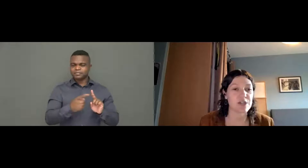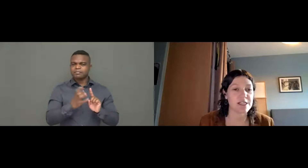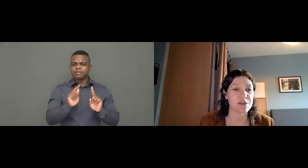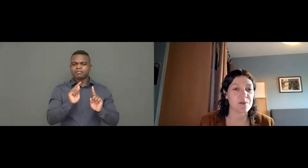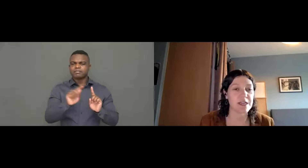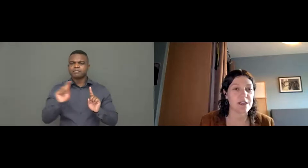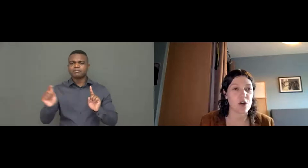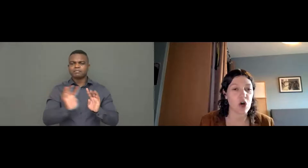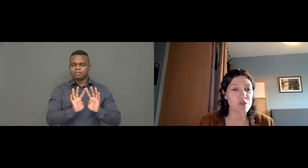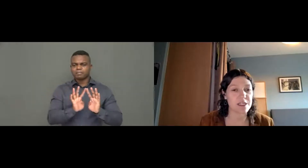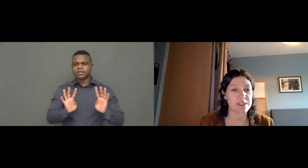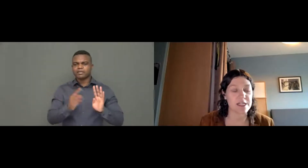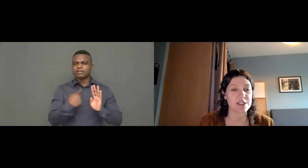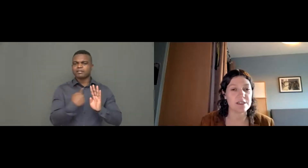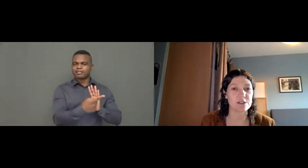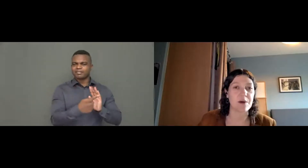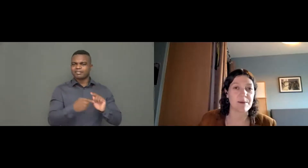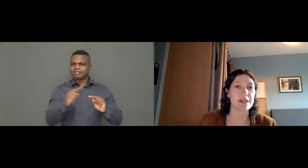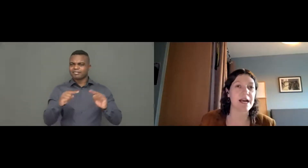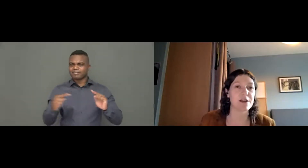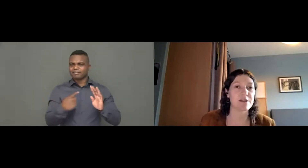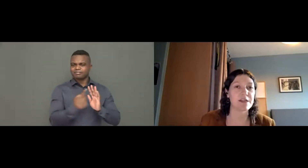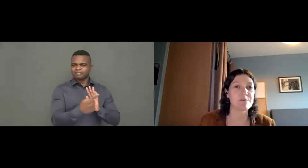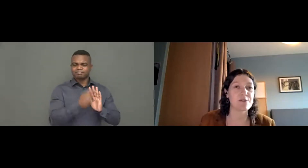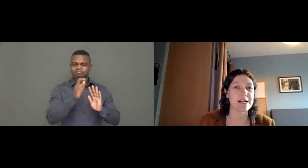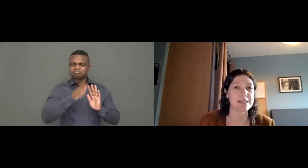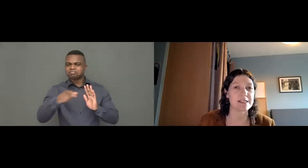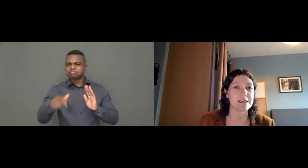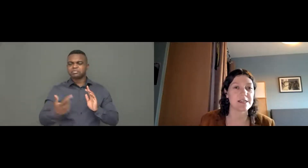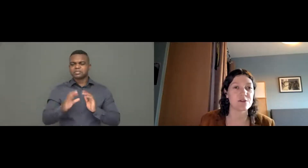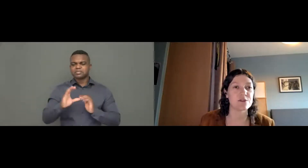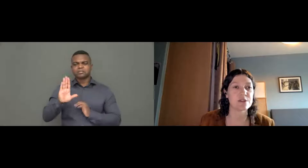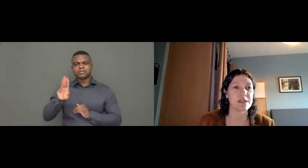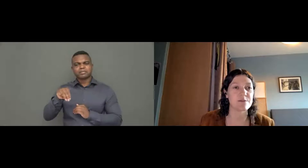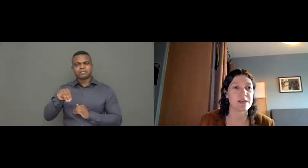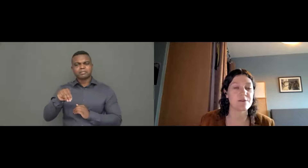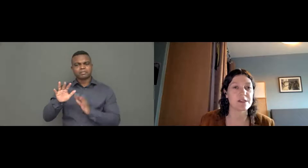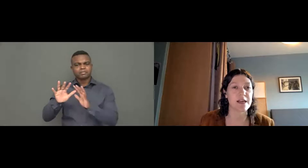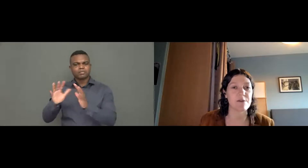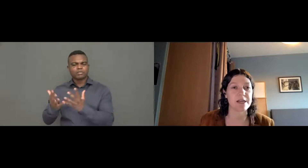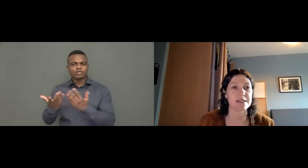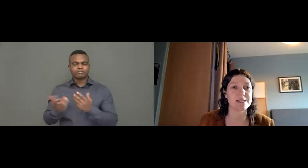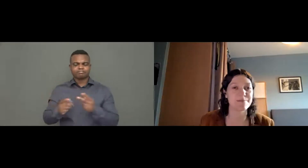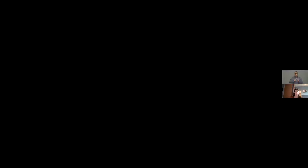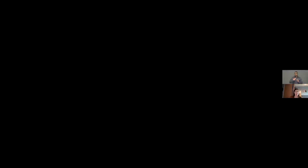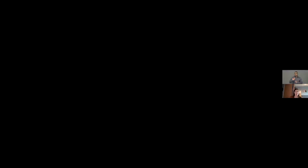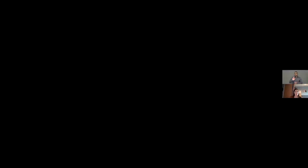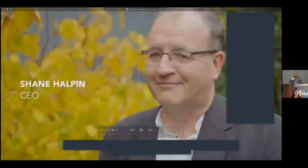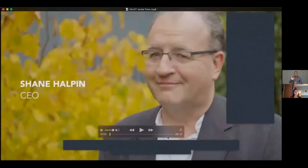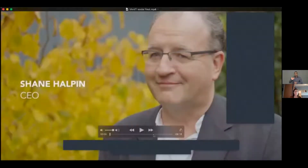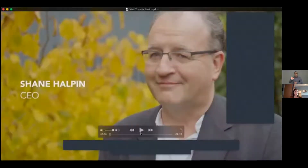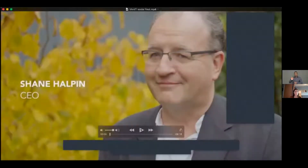So Shane's going to be hosting the session. So I'm going to hand over to him directly to introduce himself and everybody else. Thanks,